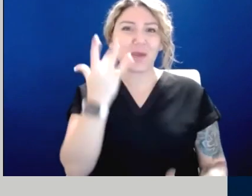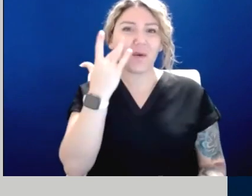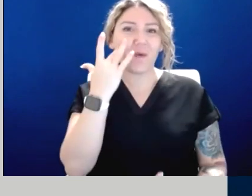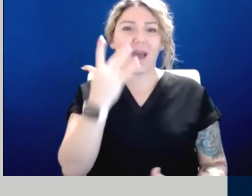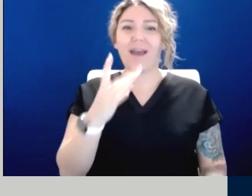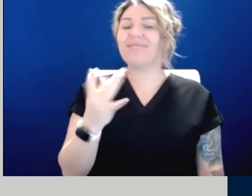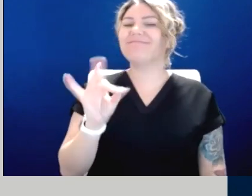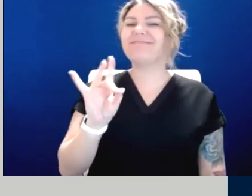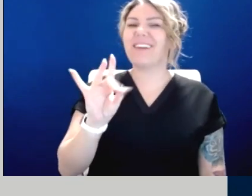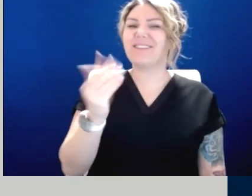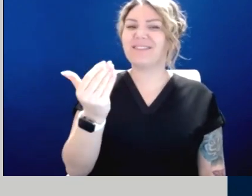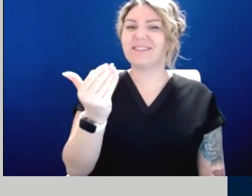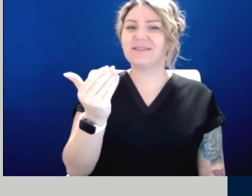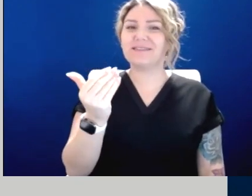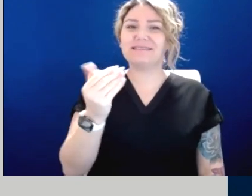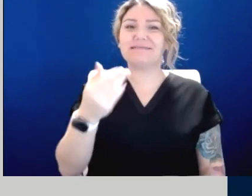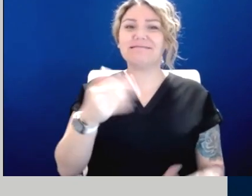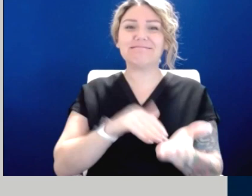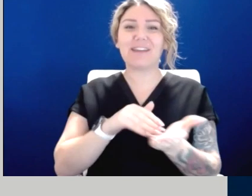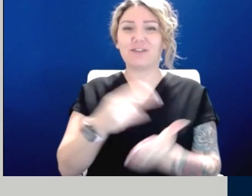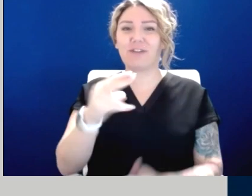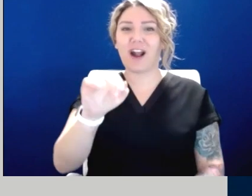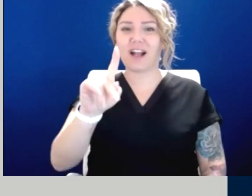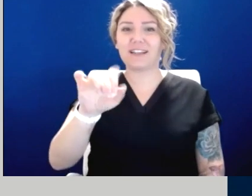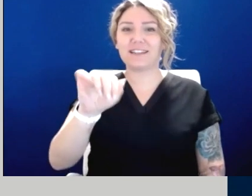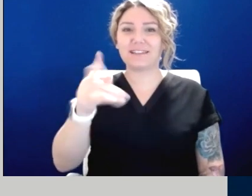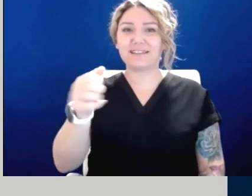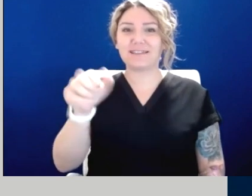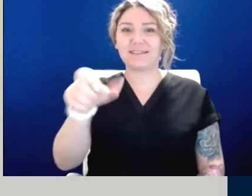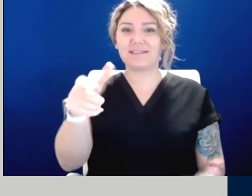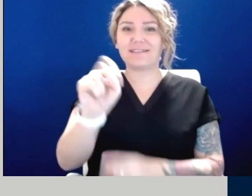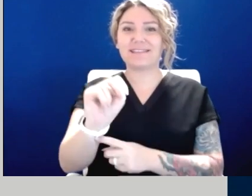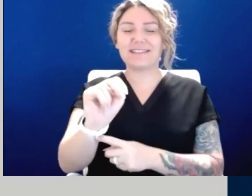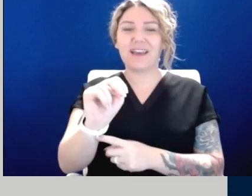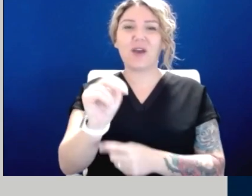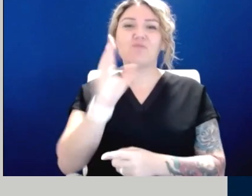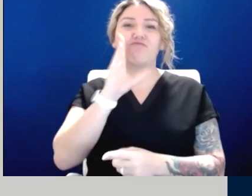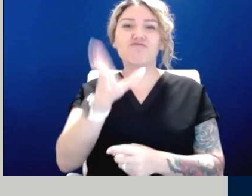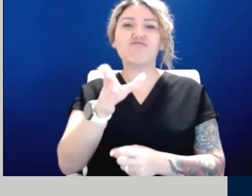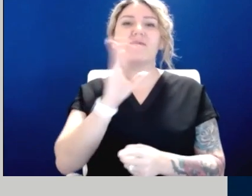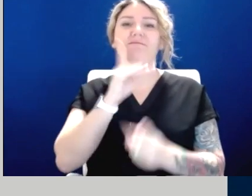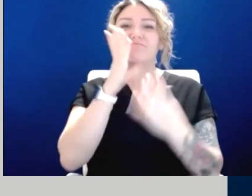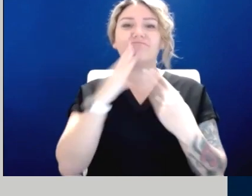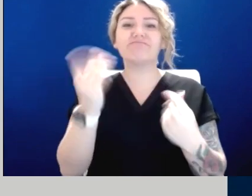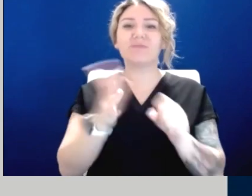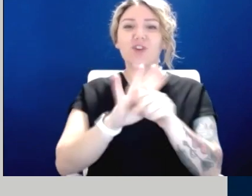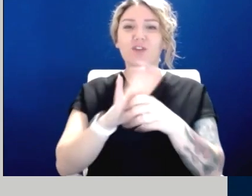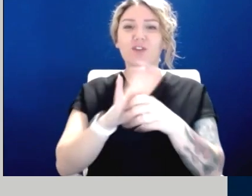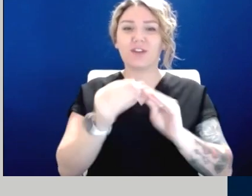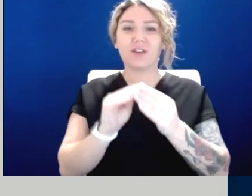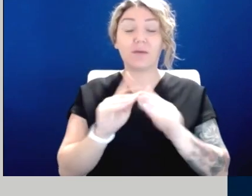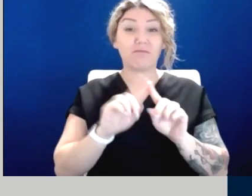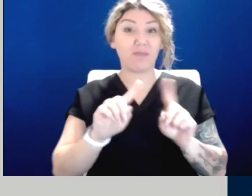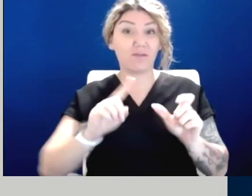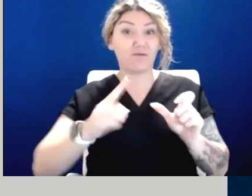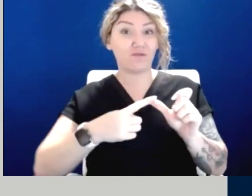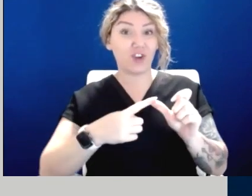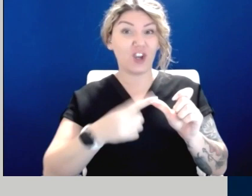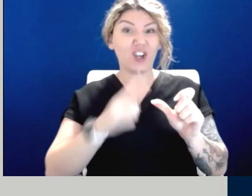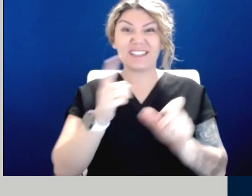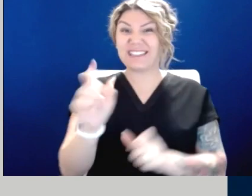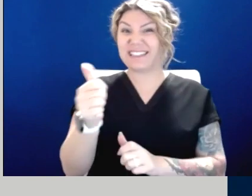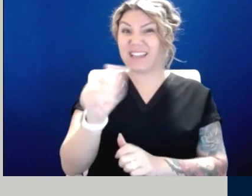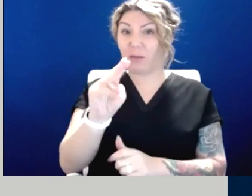join us with the latest COVID-19 numbers from right here at the health system. But first, 10 million people are living with Parkinson's worldwide, and that